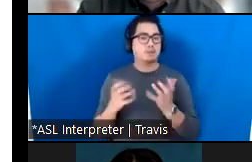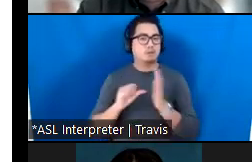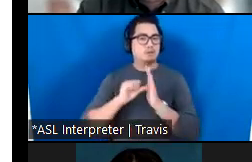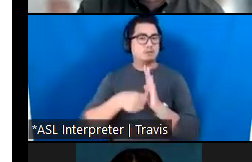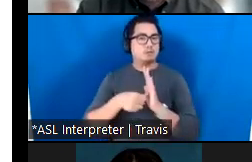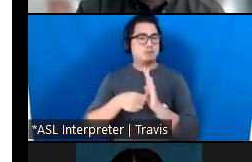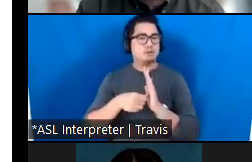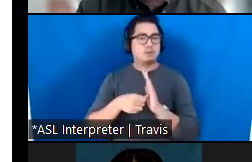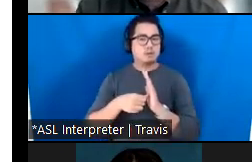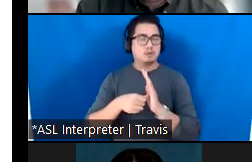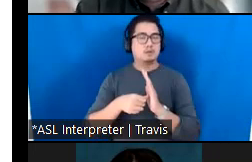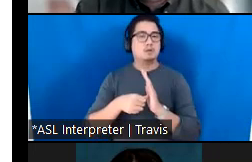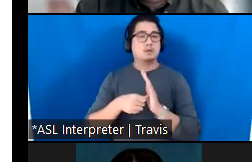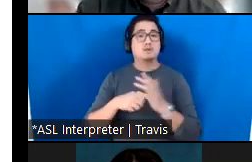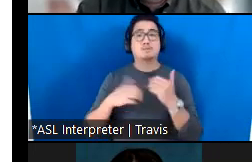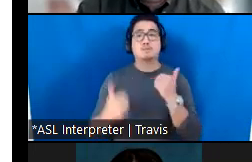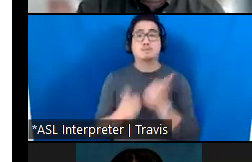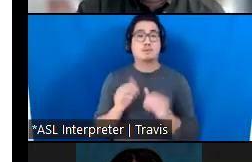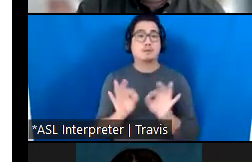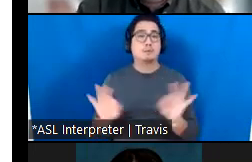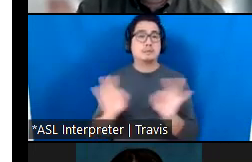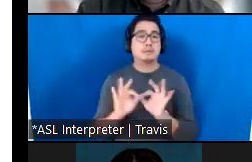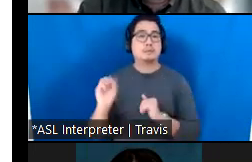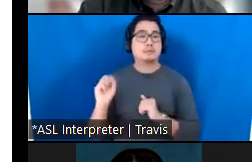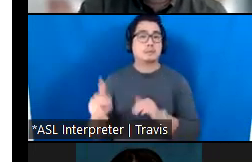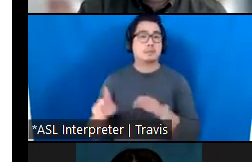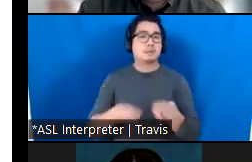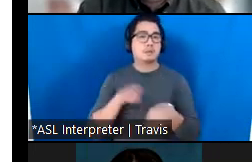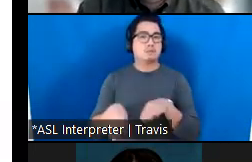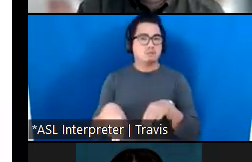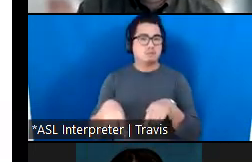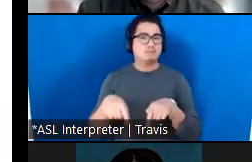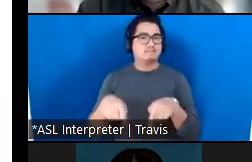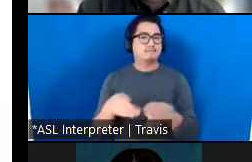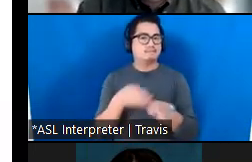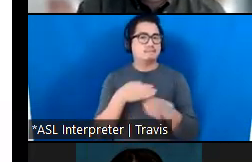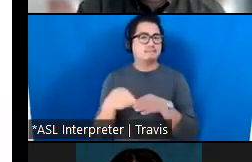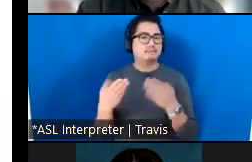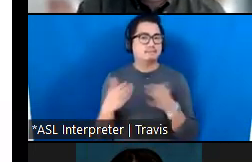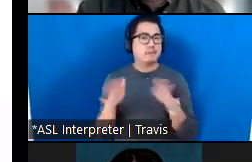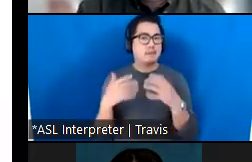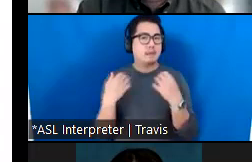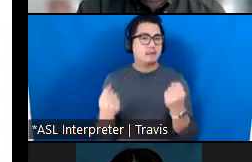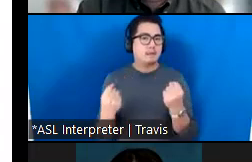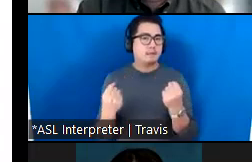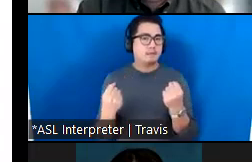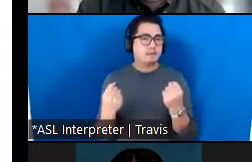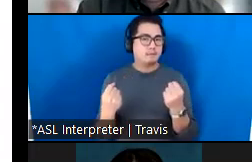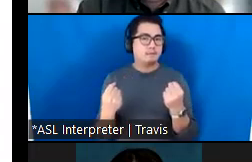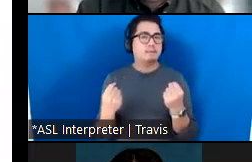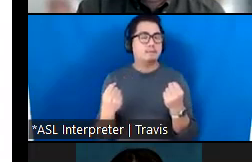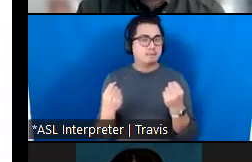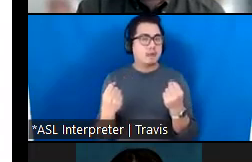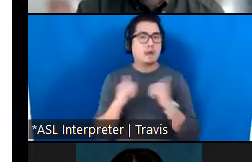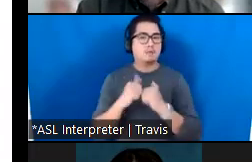most important step for us within public health continues to be to protect ourselves through vaccination. And you can